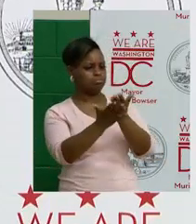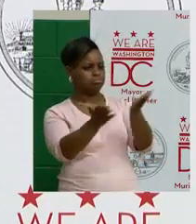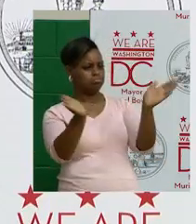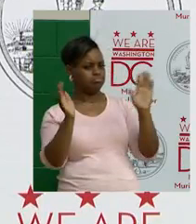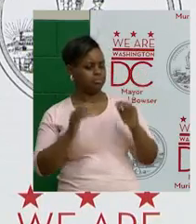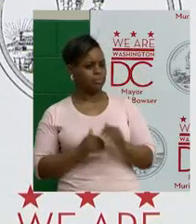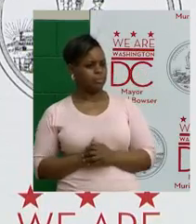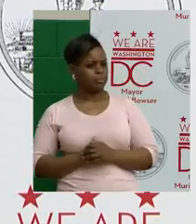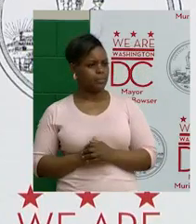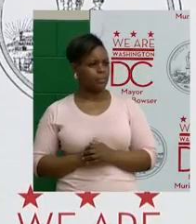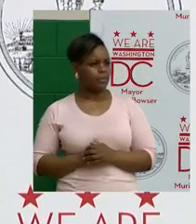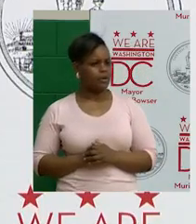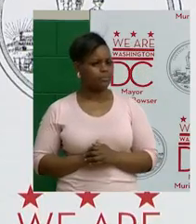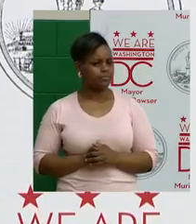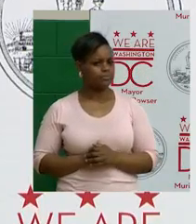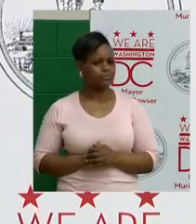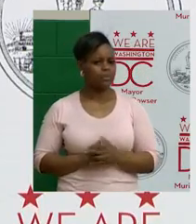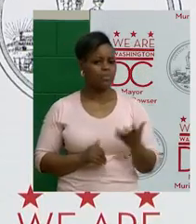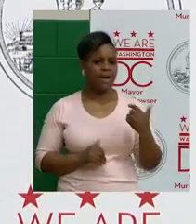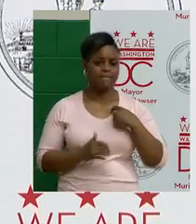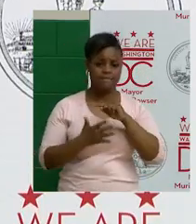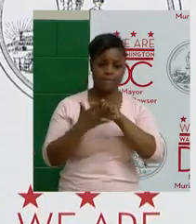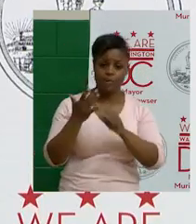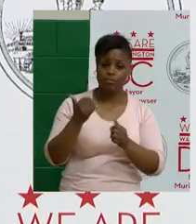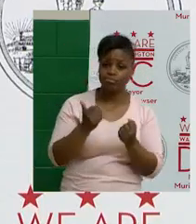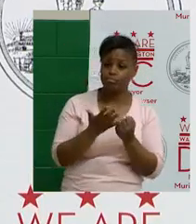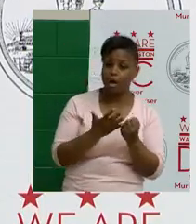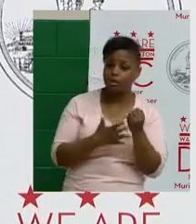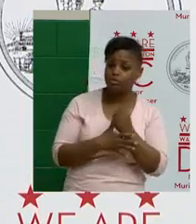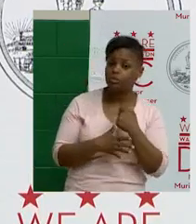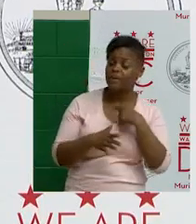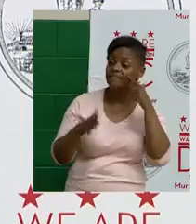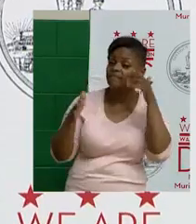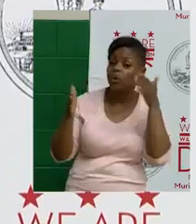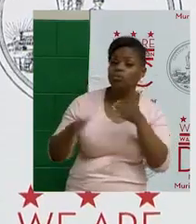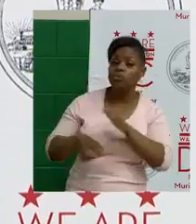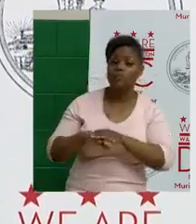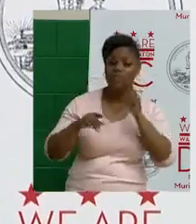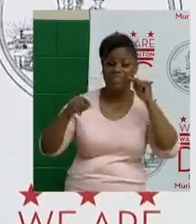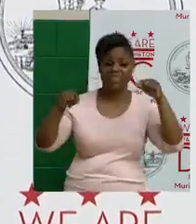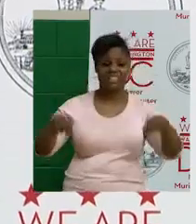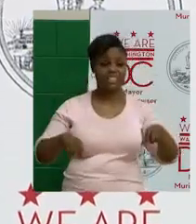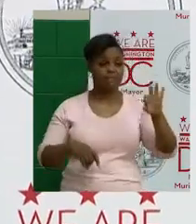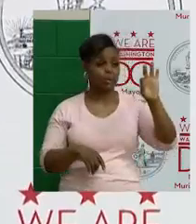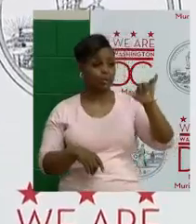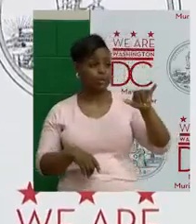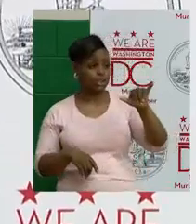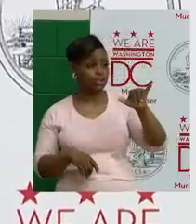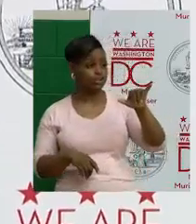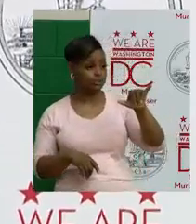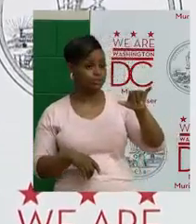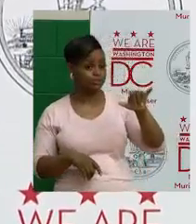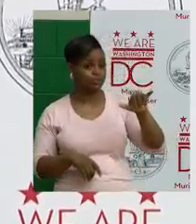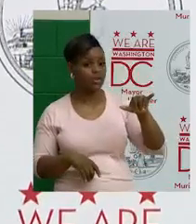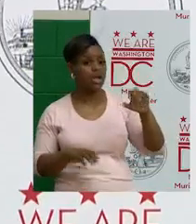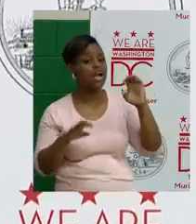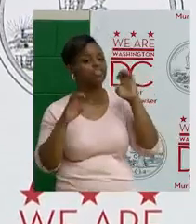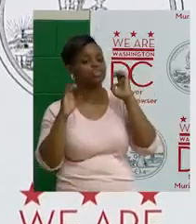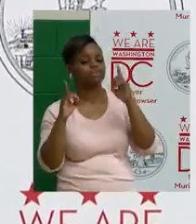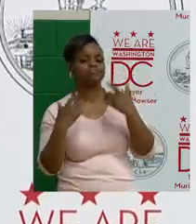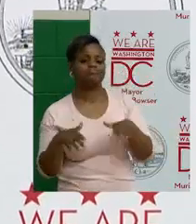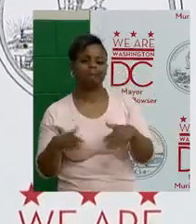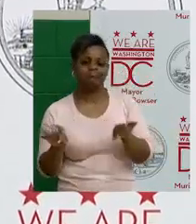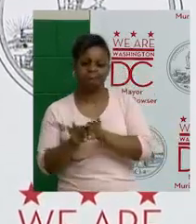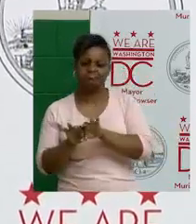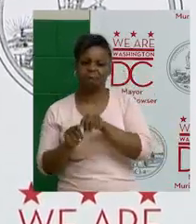resources. So there are a number of priorities that we are focused on in the current fiscal year, certainly education being chief among them, and our goal here